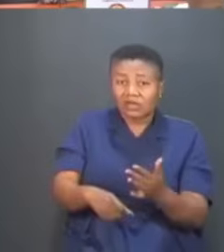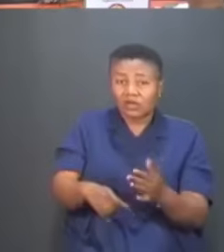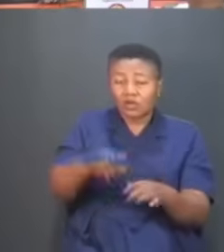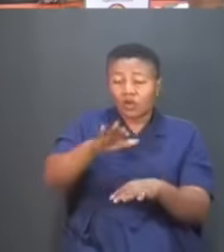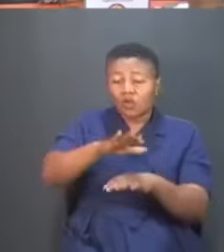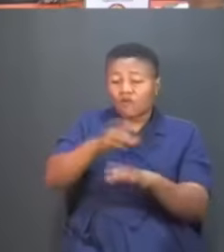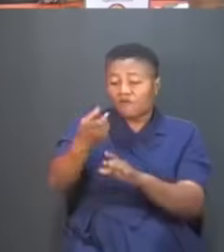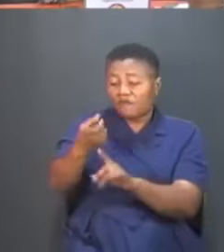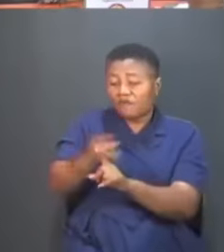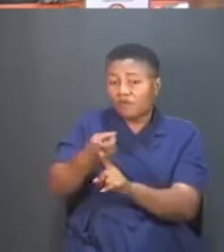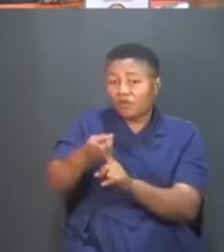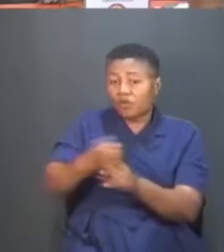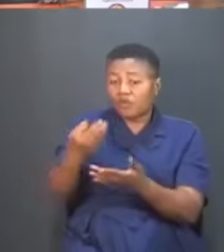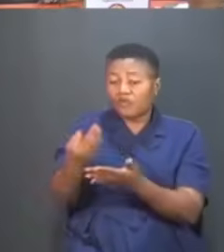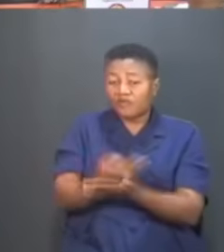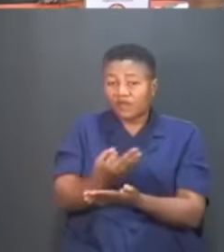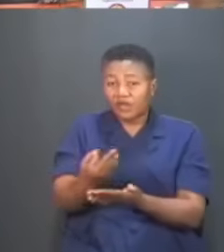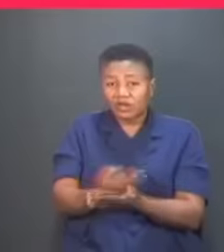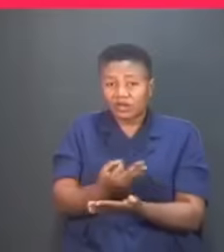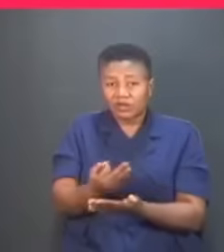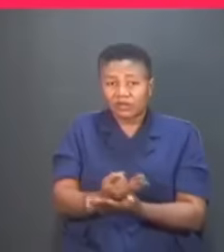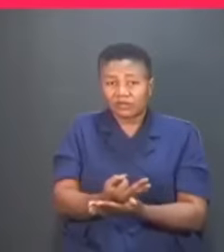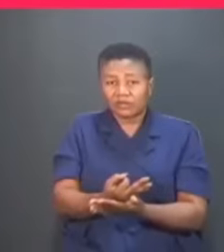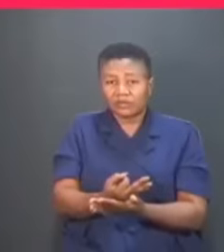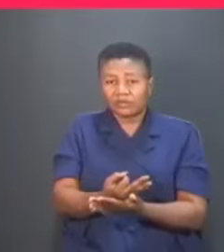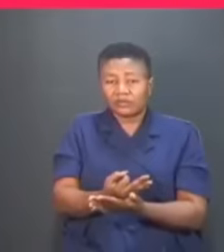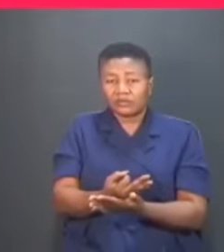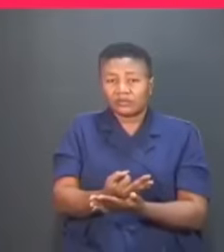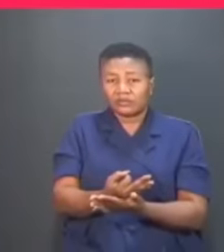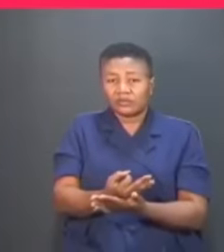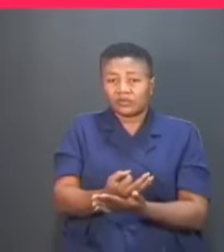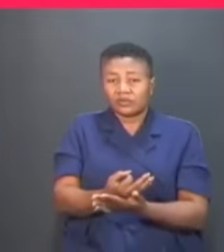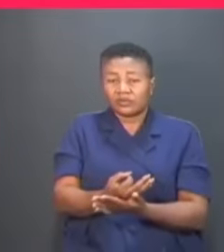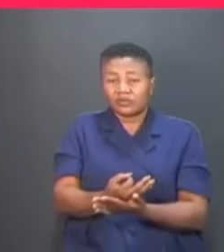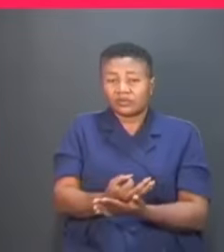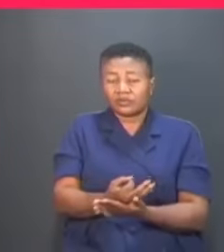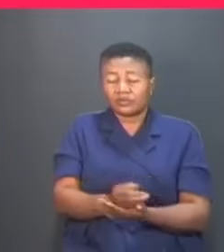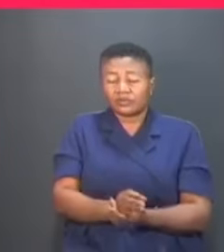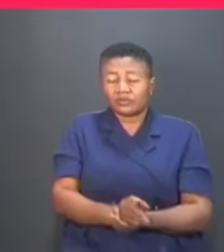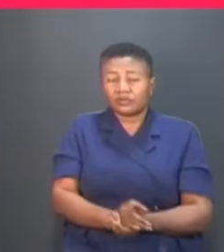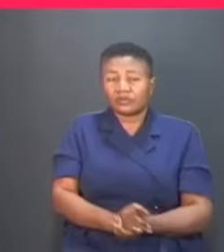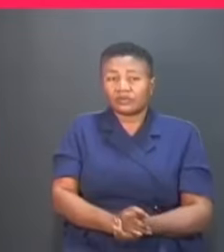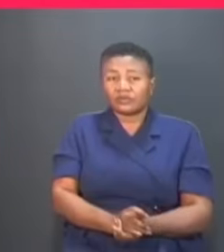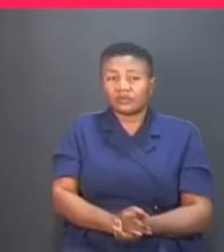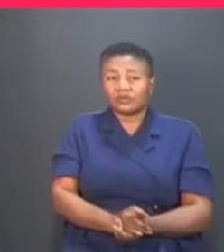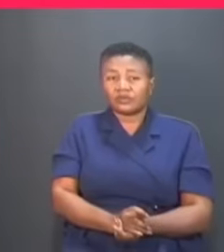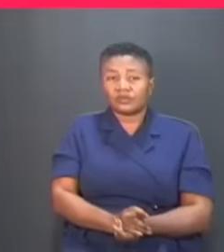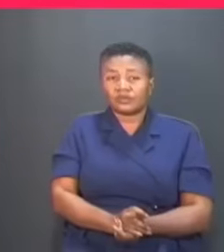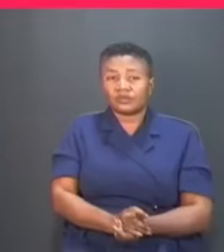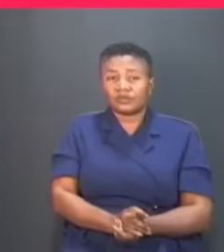fund within the meaning of Article 108 of the Constitution.